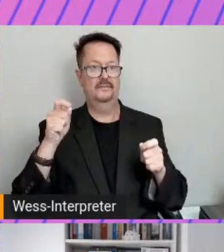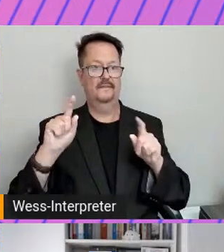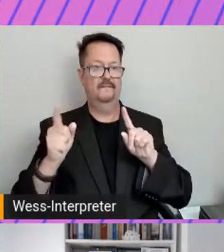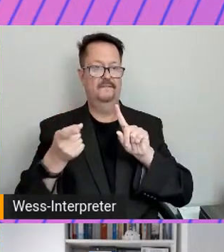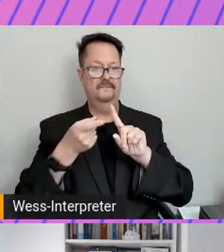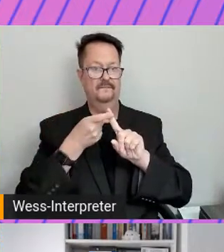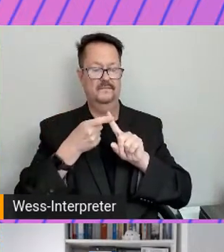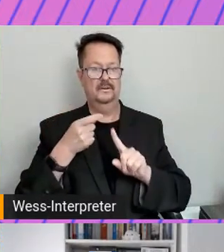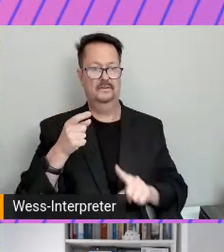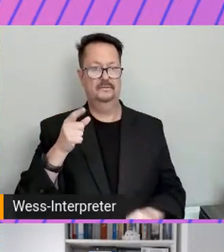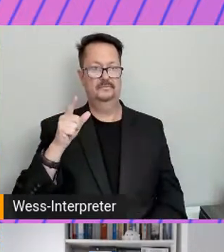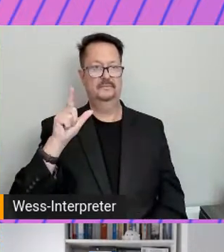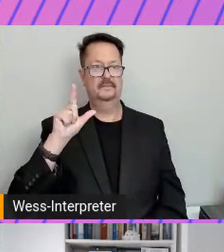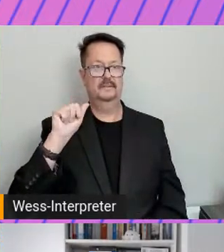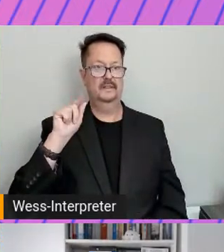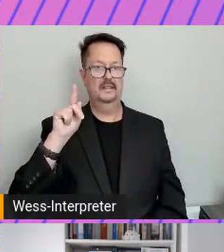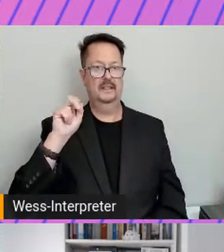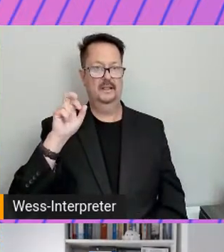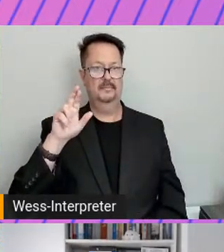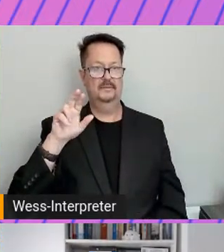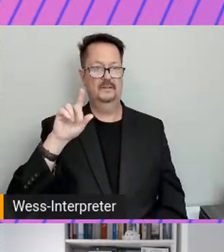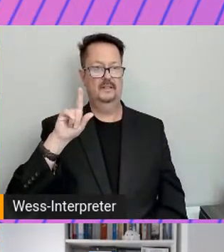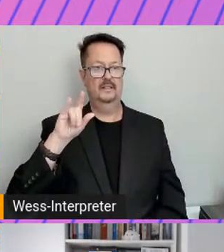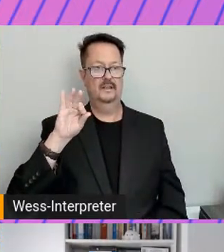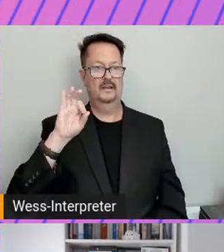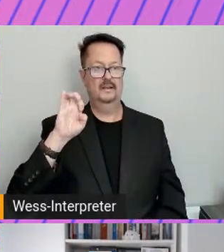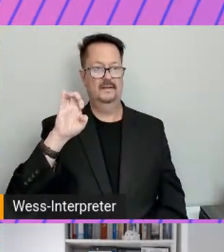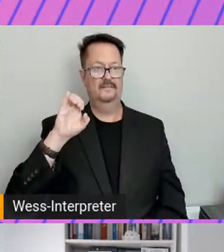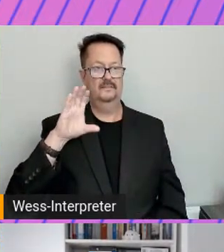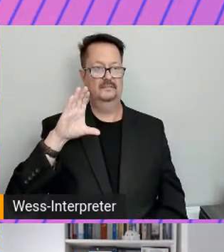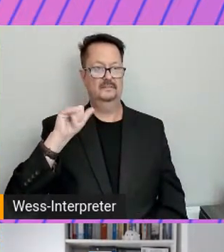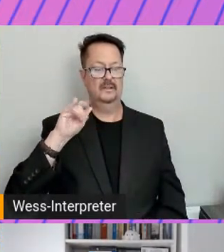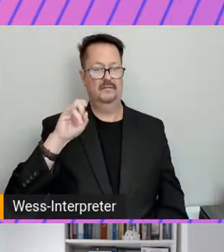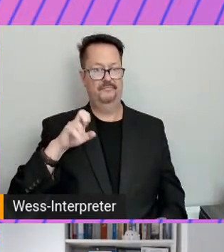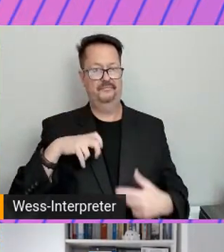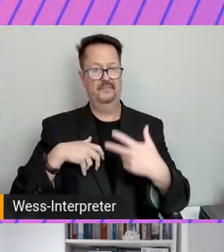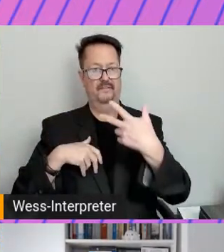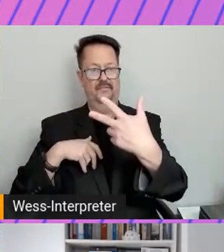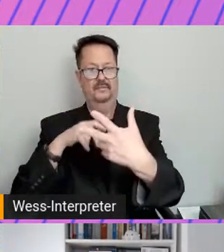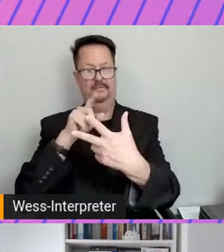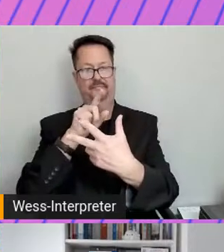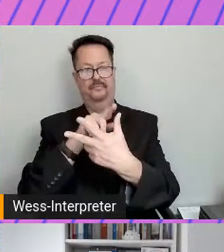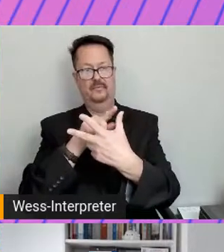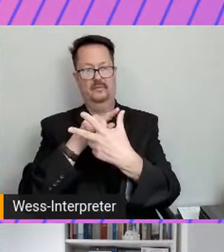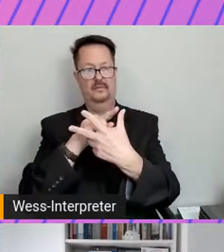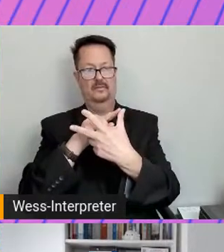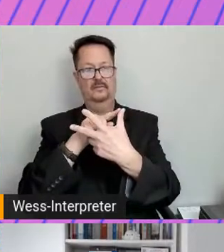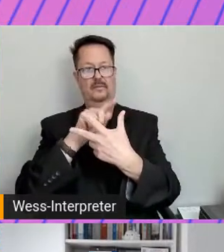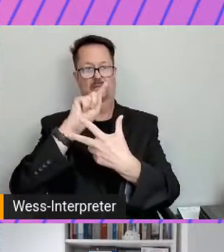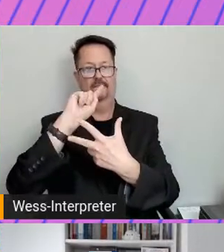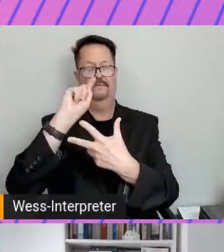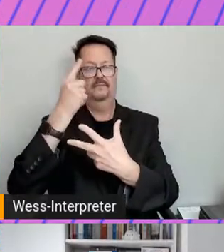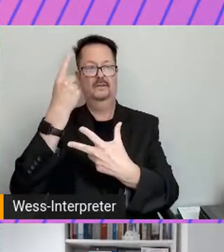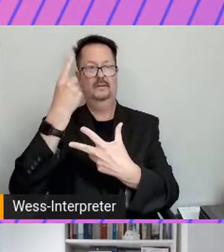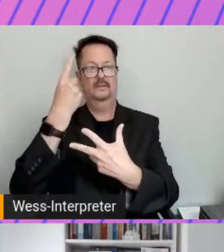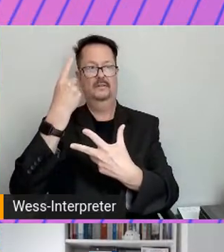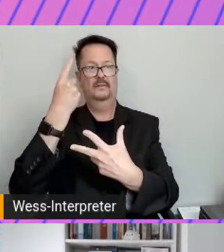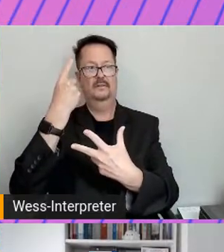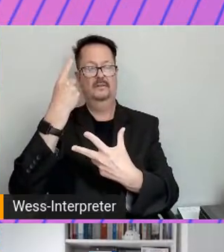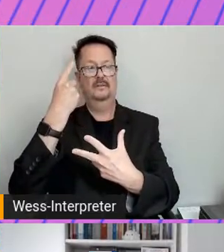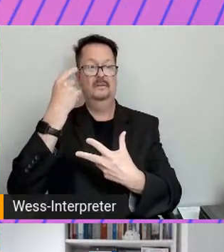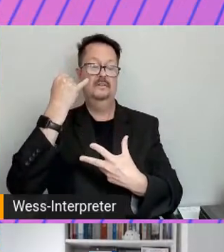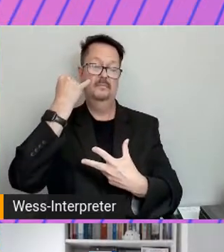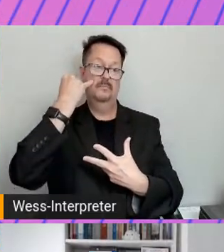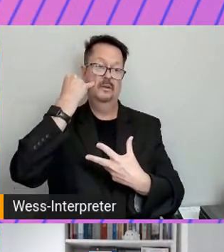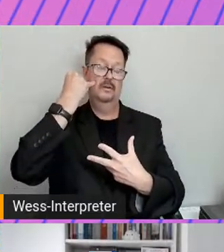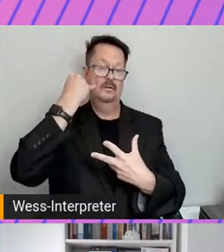lifecycle now. There are 3 phases to this lifecycle. The first phase is when I want